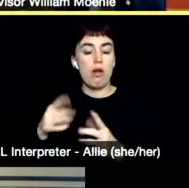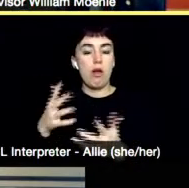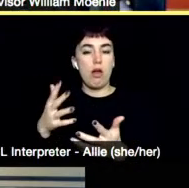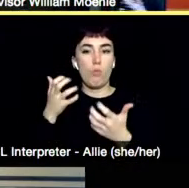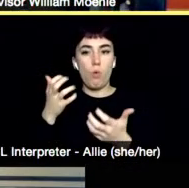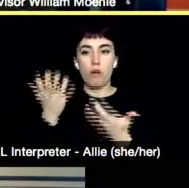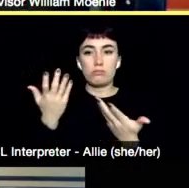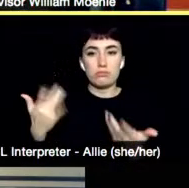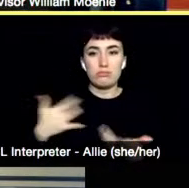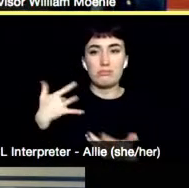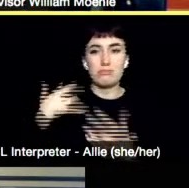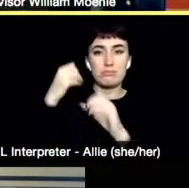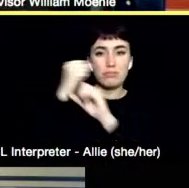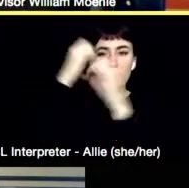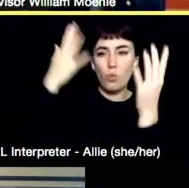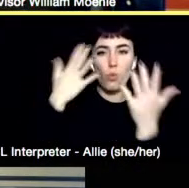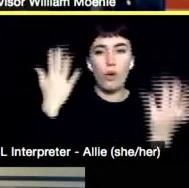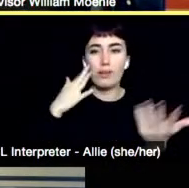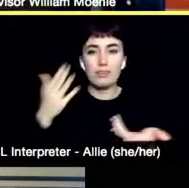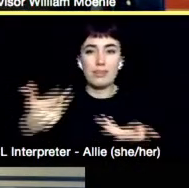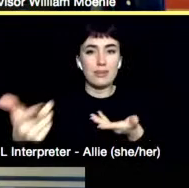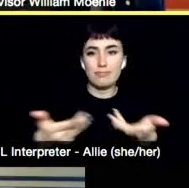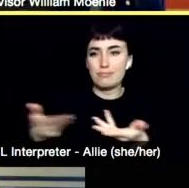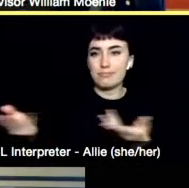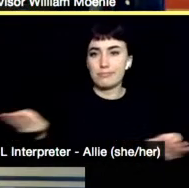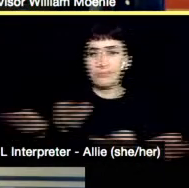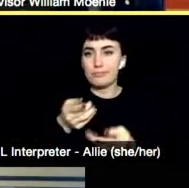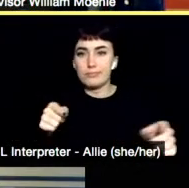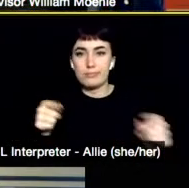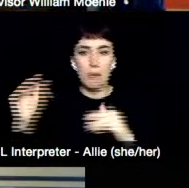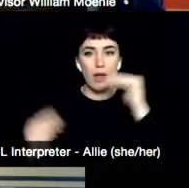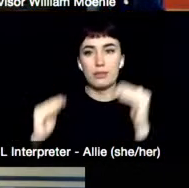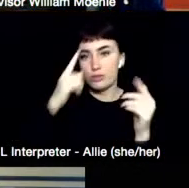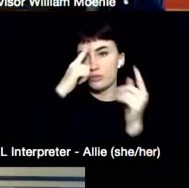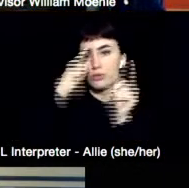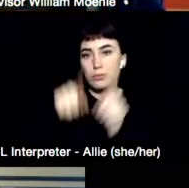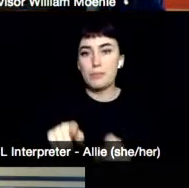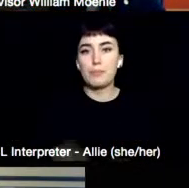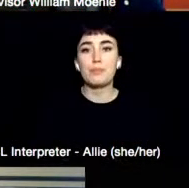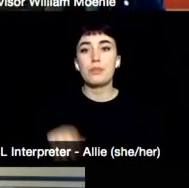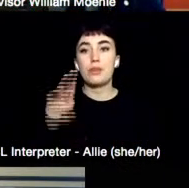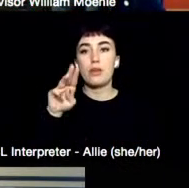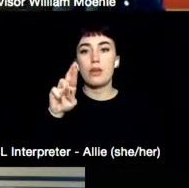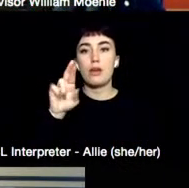a sense of what that trade-off is. Sure. So